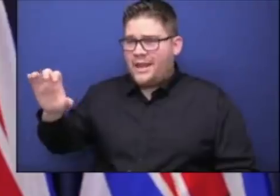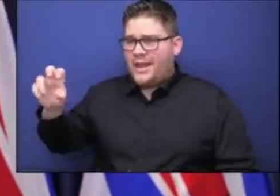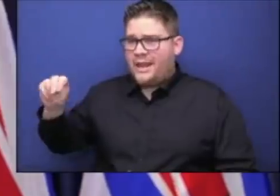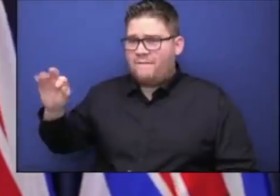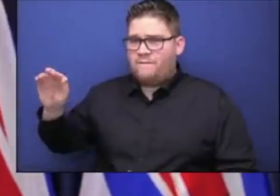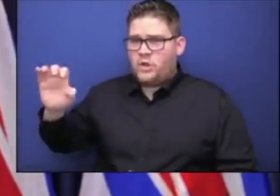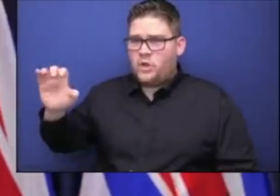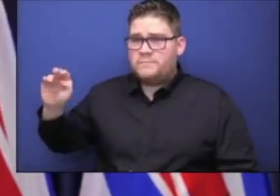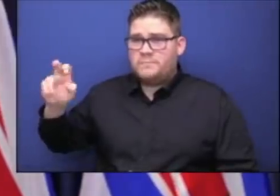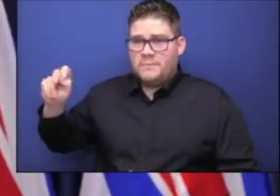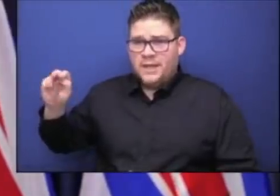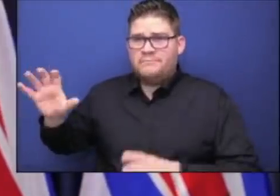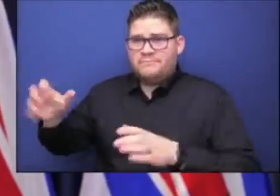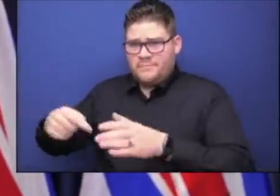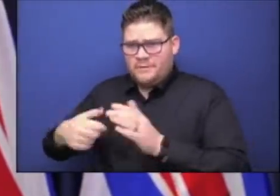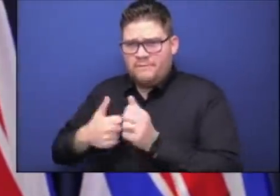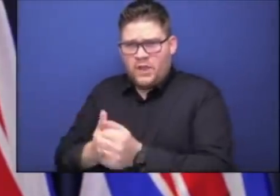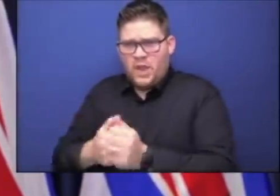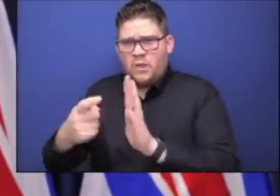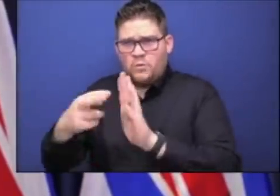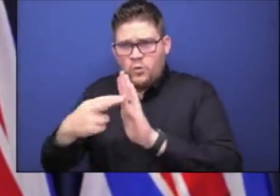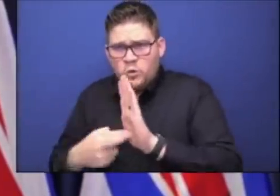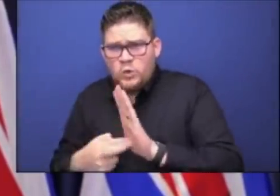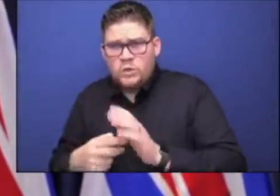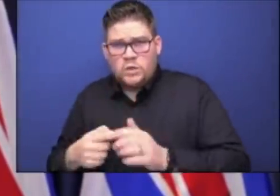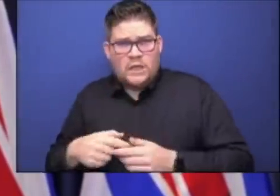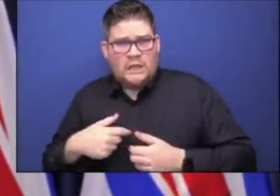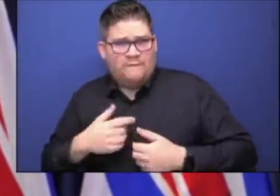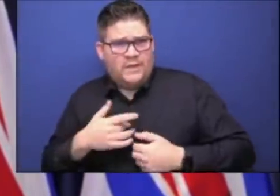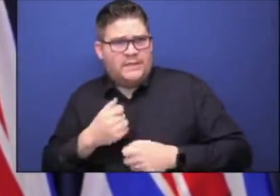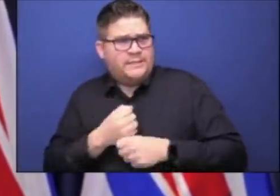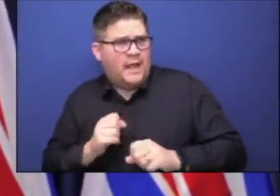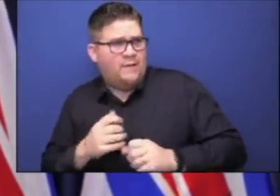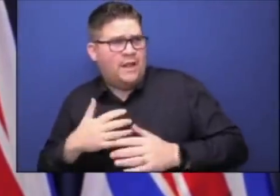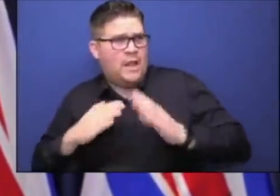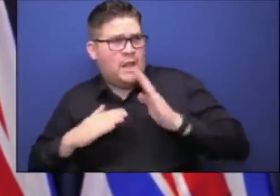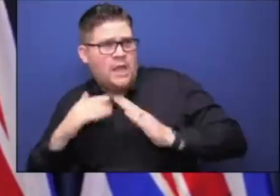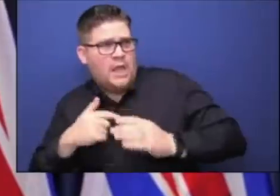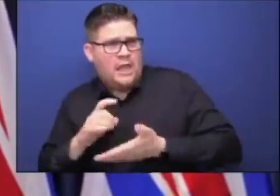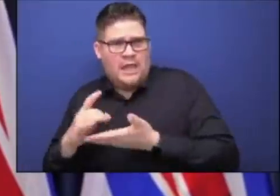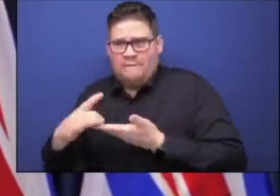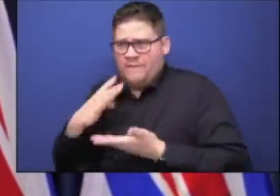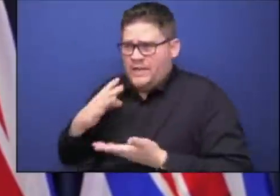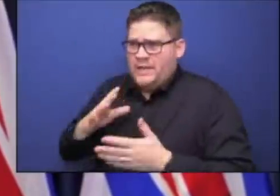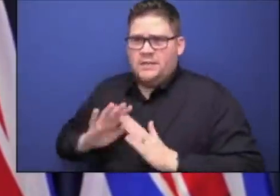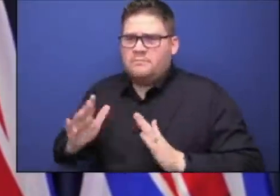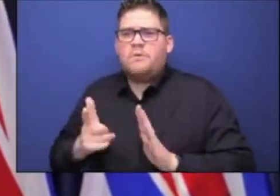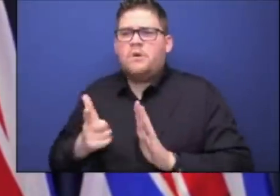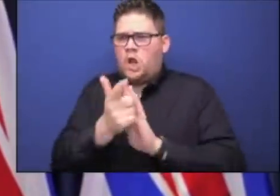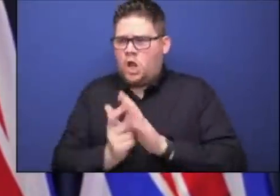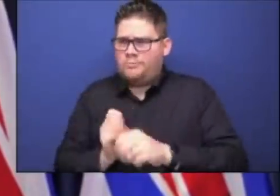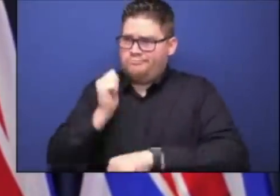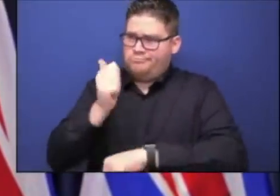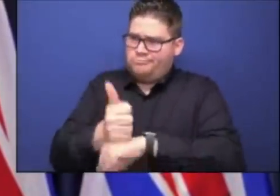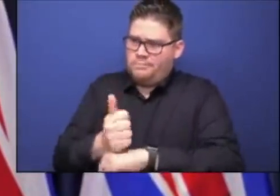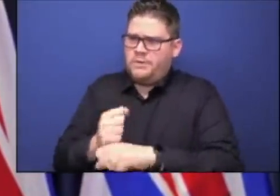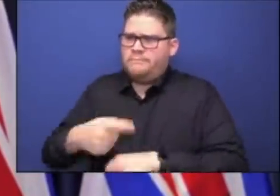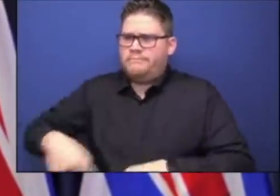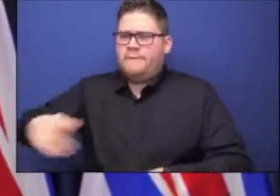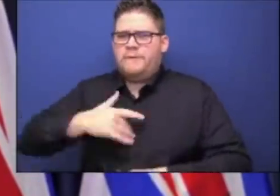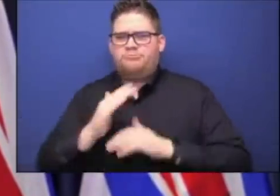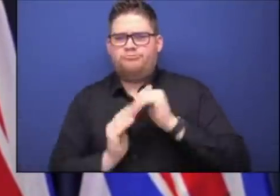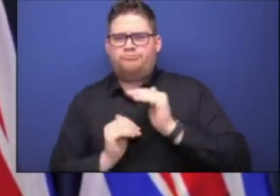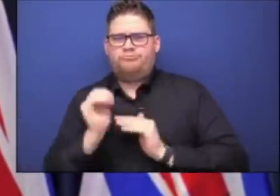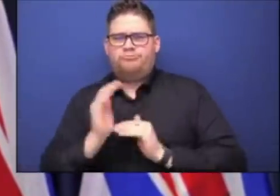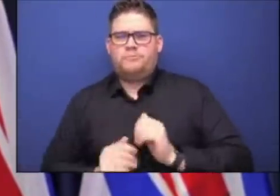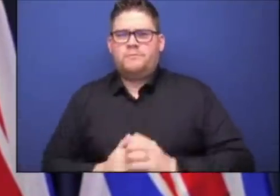there's a repercussion, people follow the law. We also cut annual rent increases in half. Under the former rules, you used